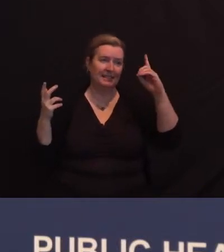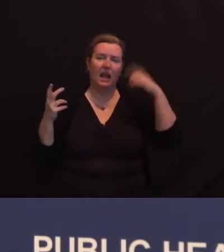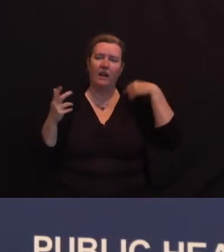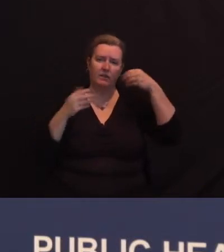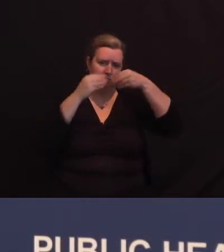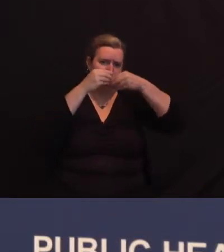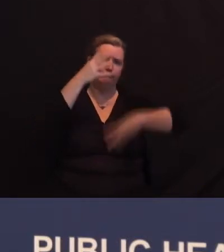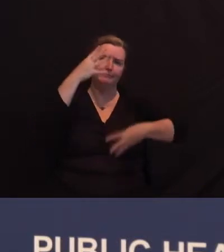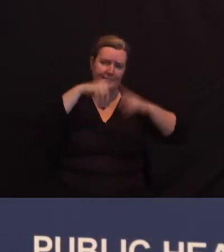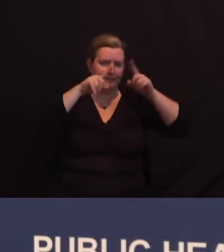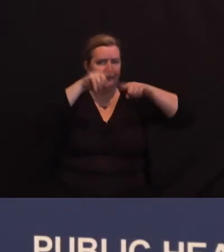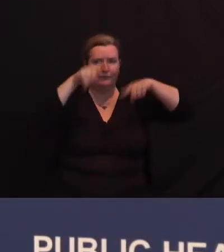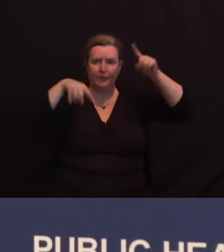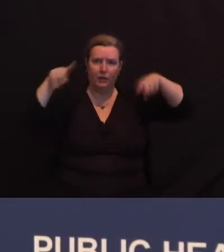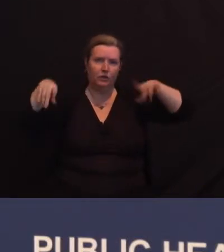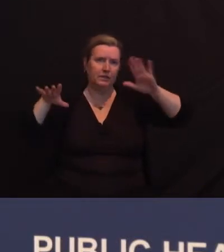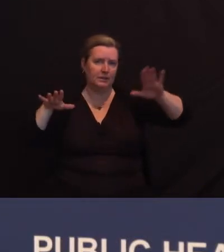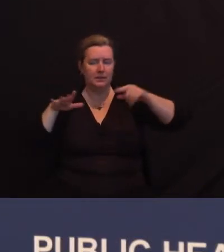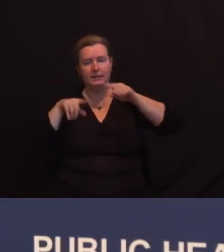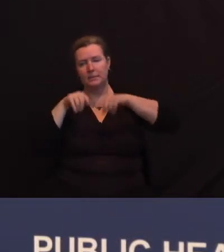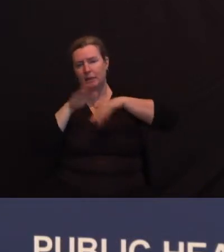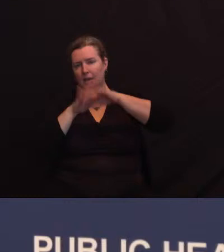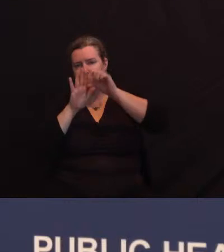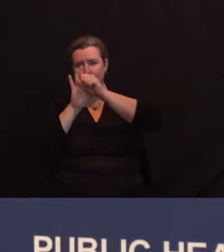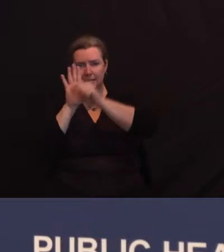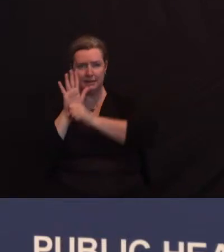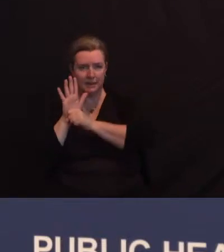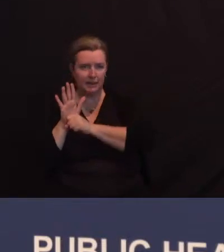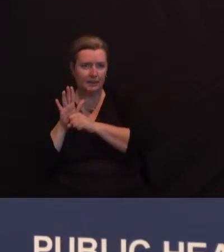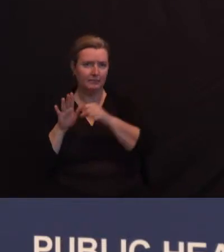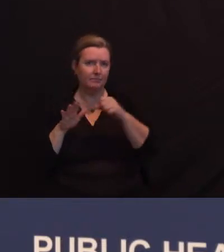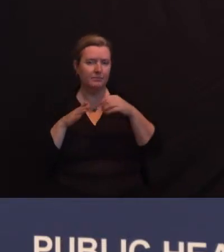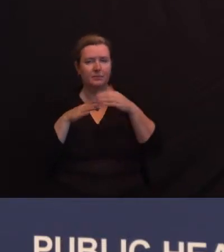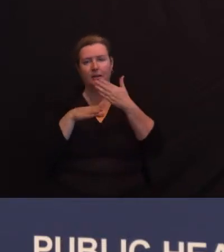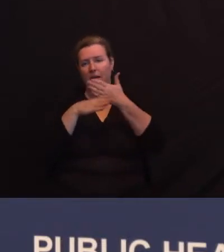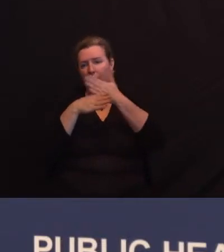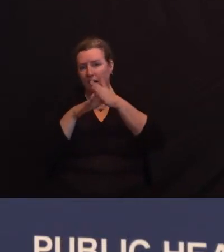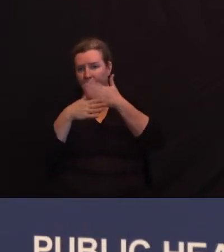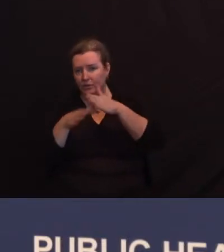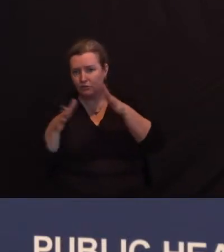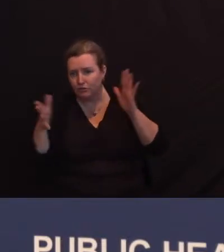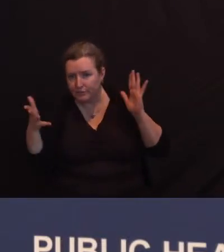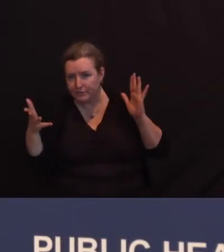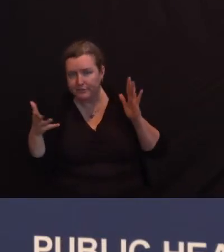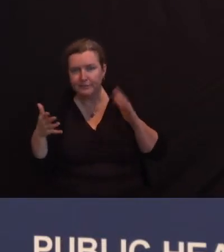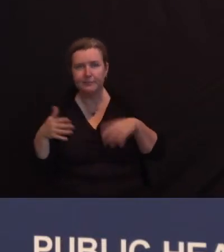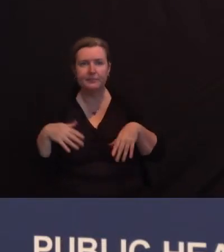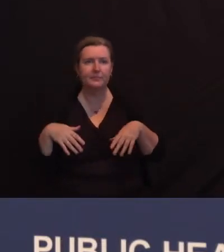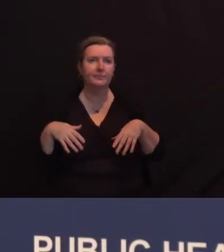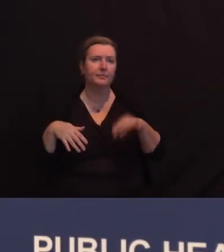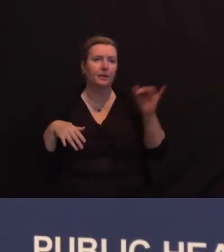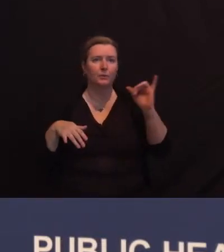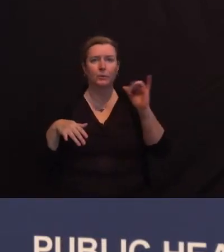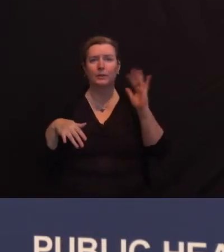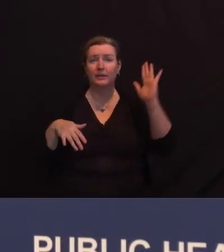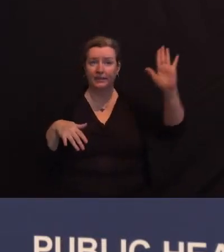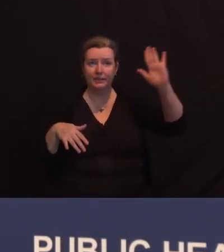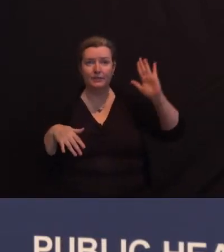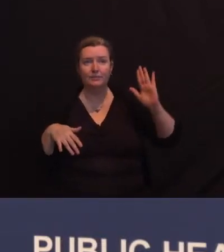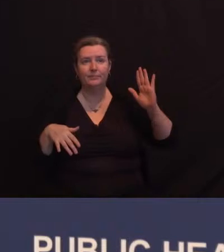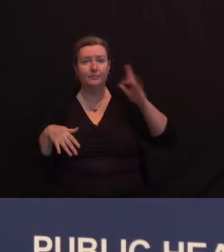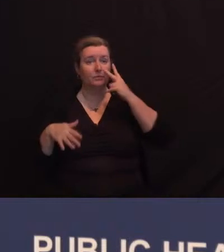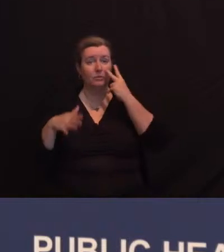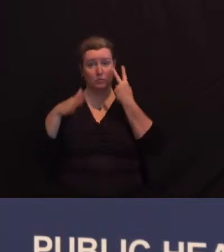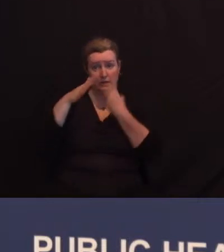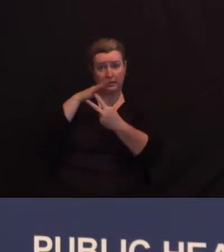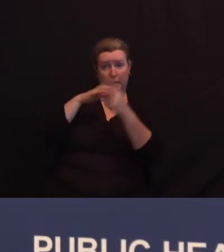different states and throughout the country as well. And there's always an interval in their models, like, it could be